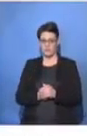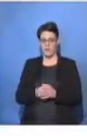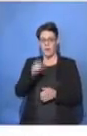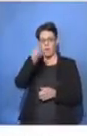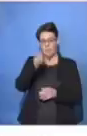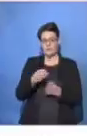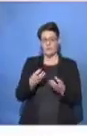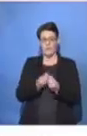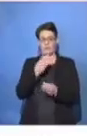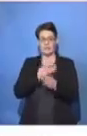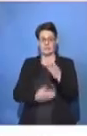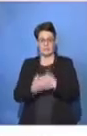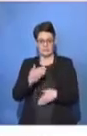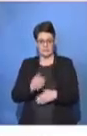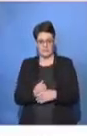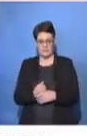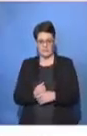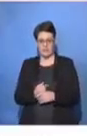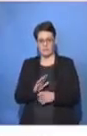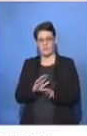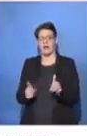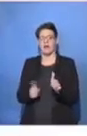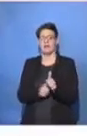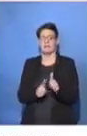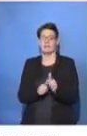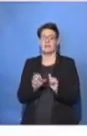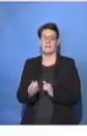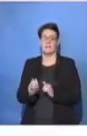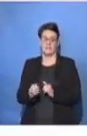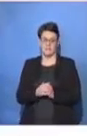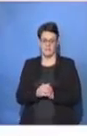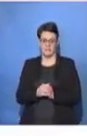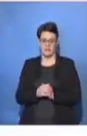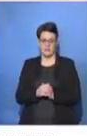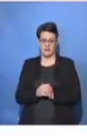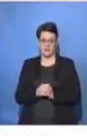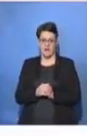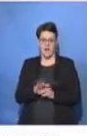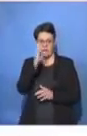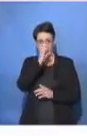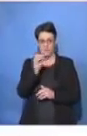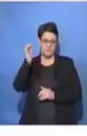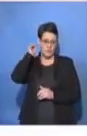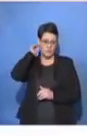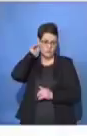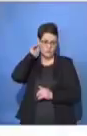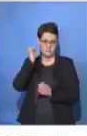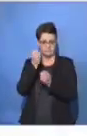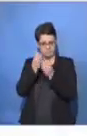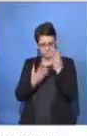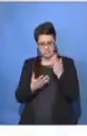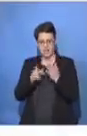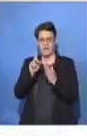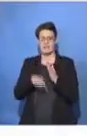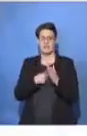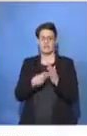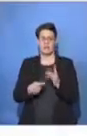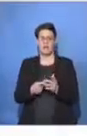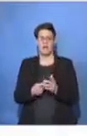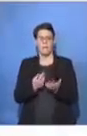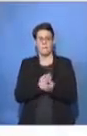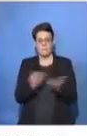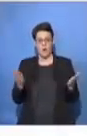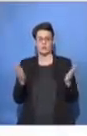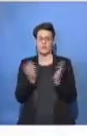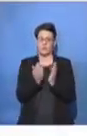Persons with disabilities were assisted, and it was further noted that a number of voting stations, mostly